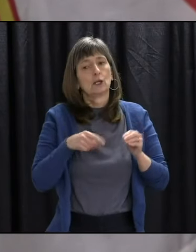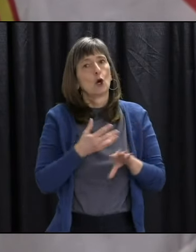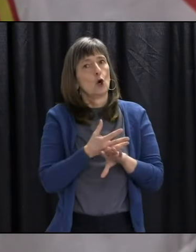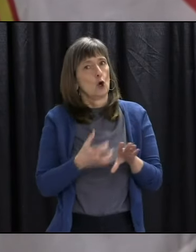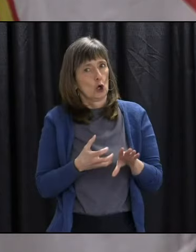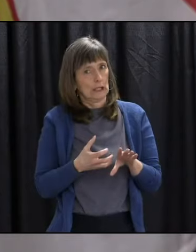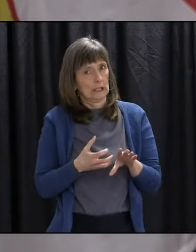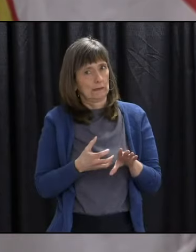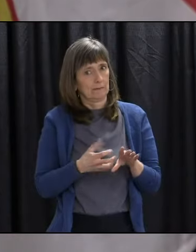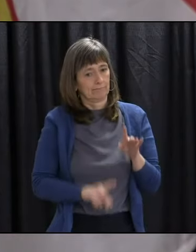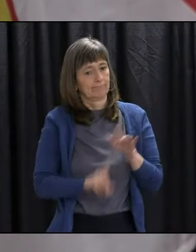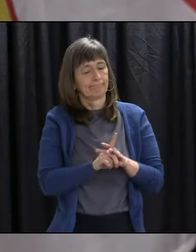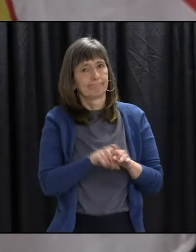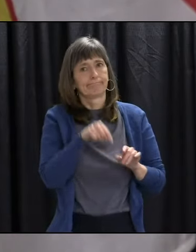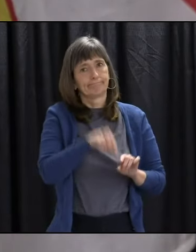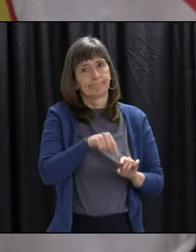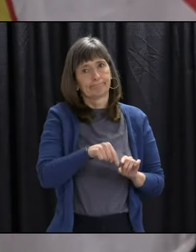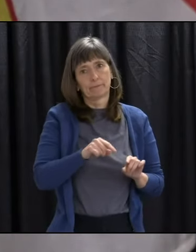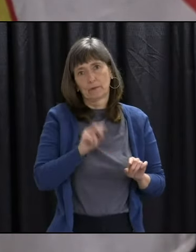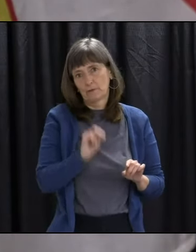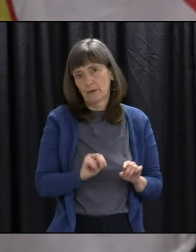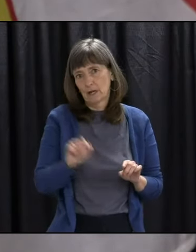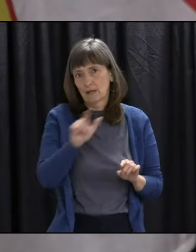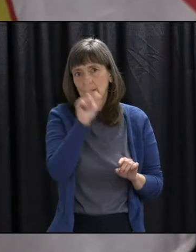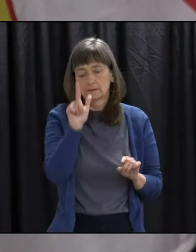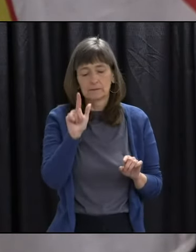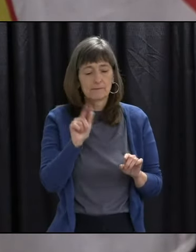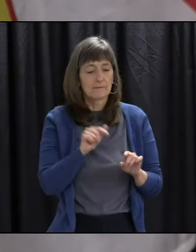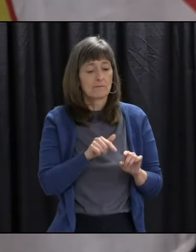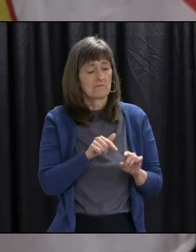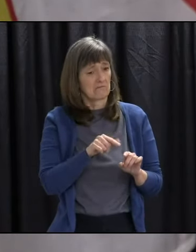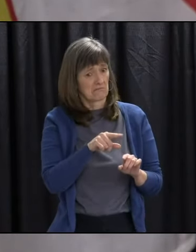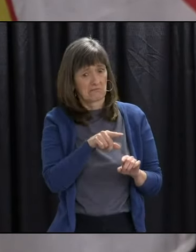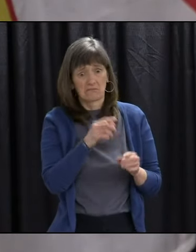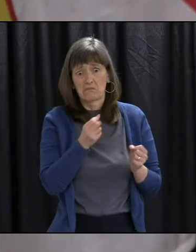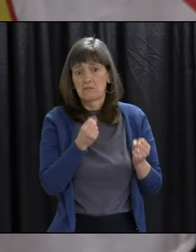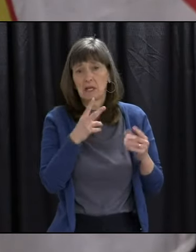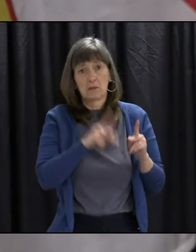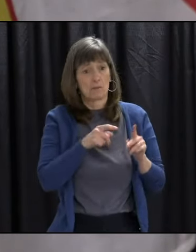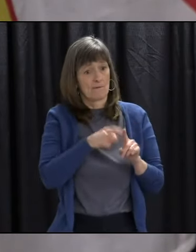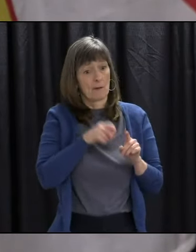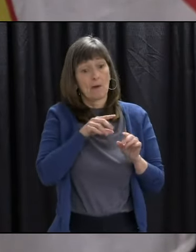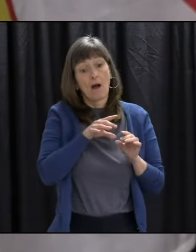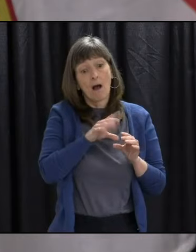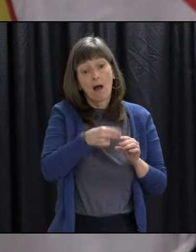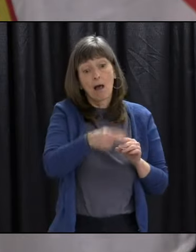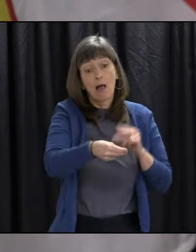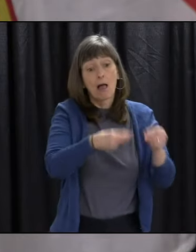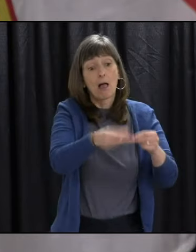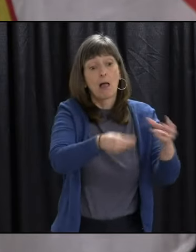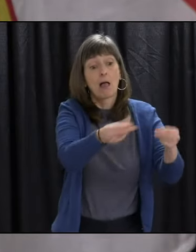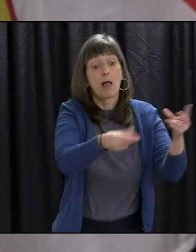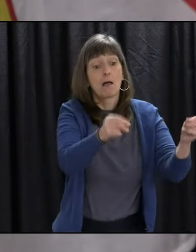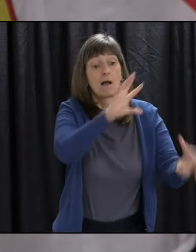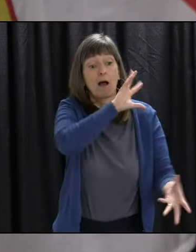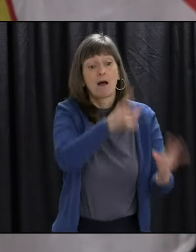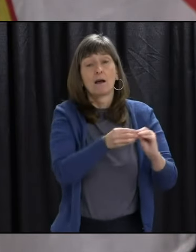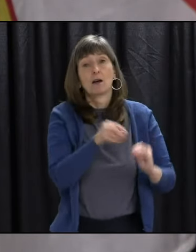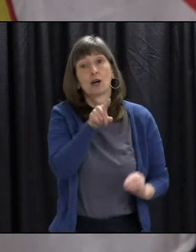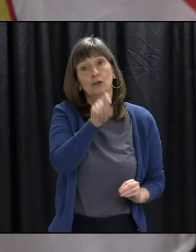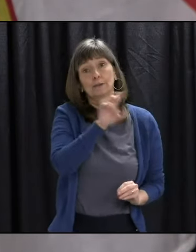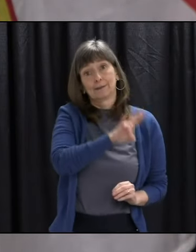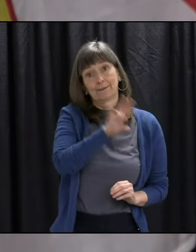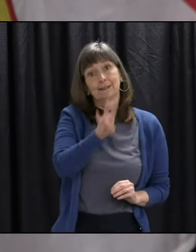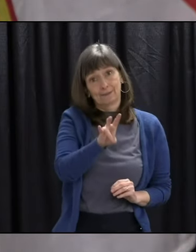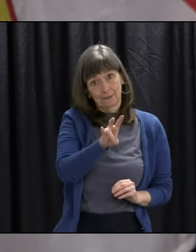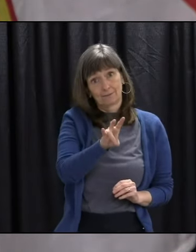in Newfoundland and Labrador, and we had a lot of people, 177 people, that